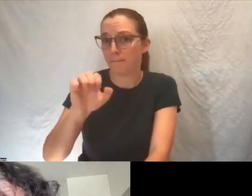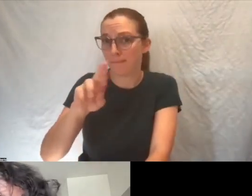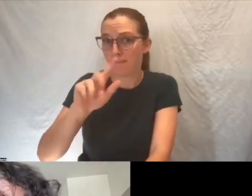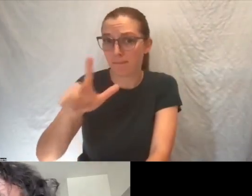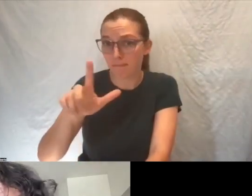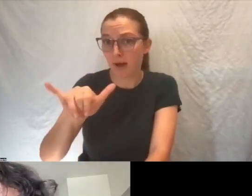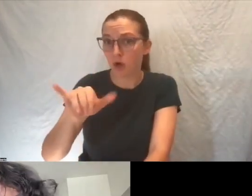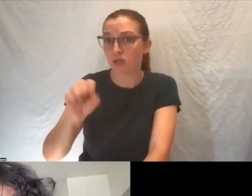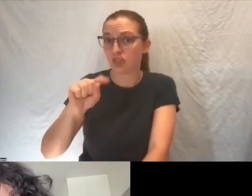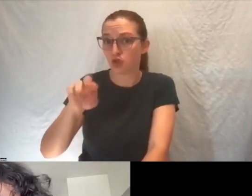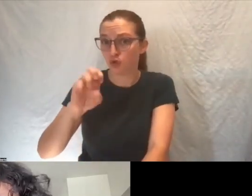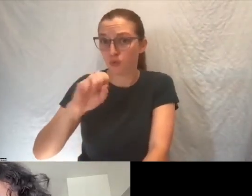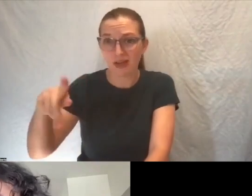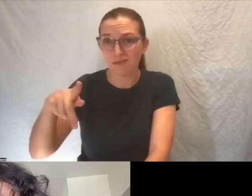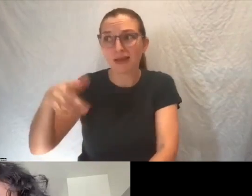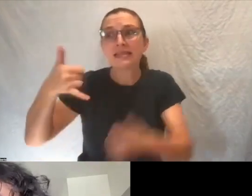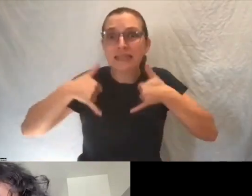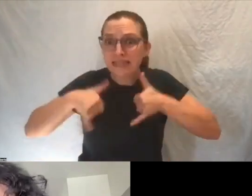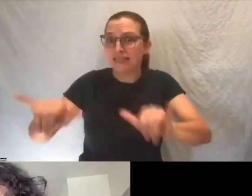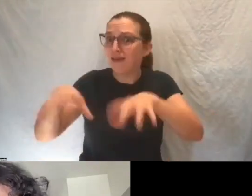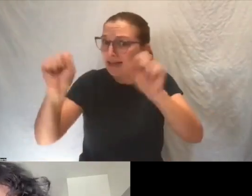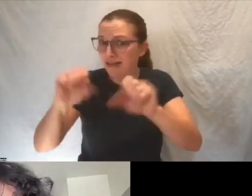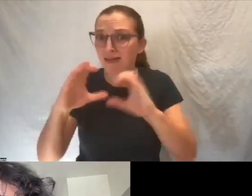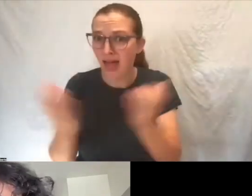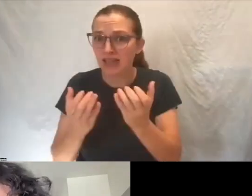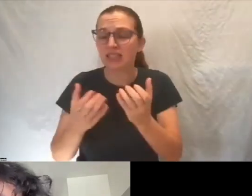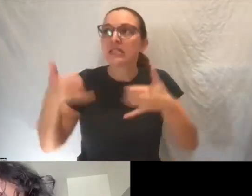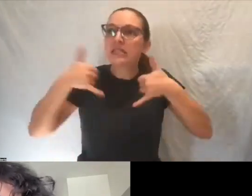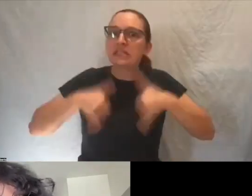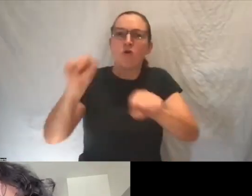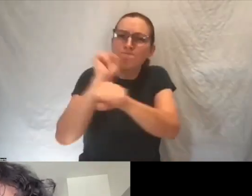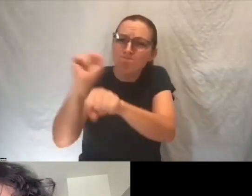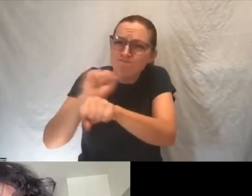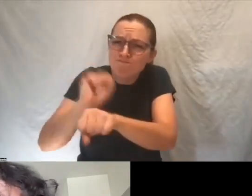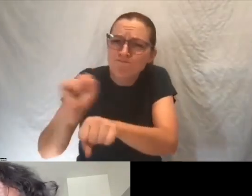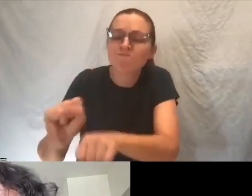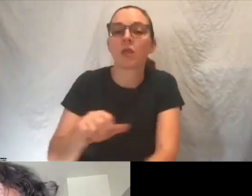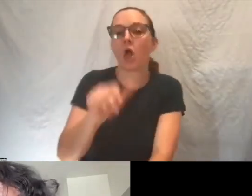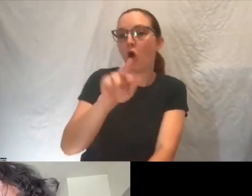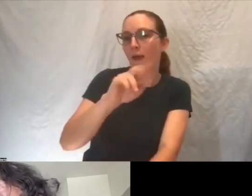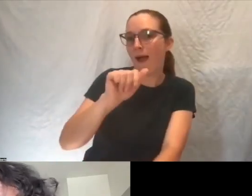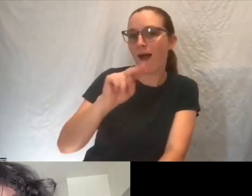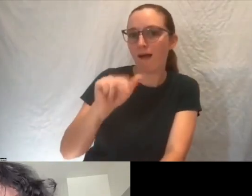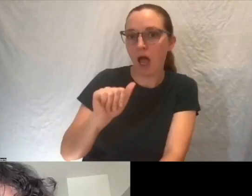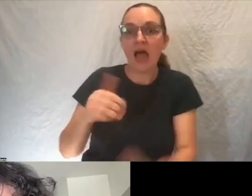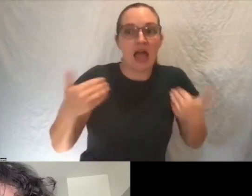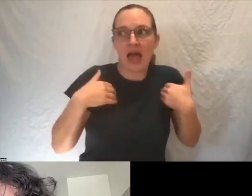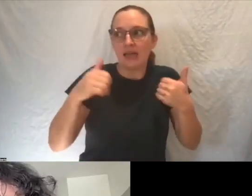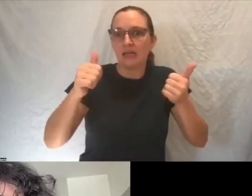classes and is still actively working on the craft. Ariana had an acting coach on